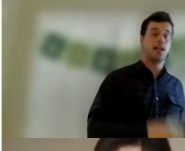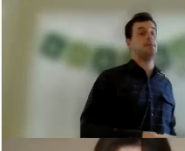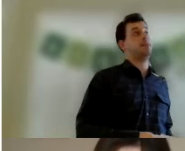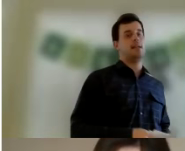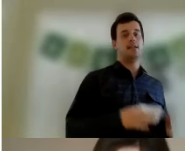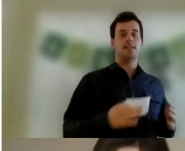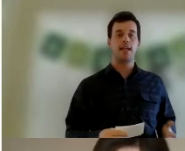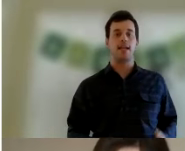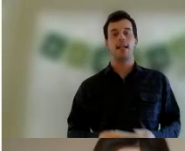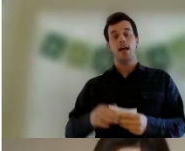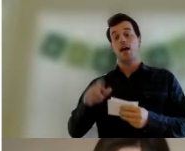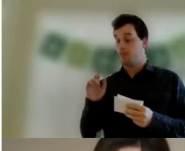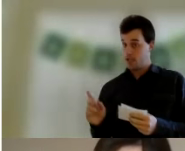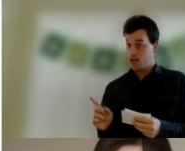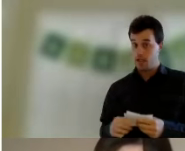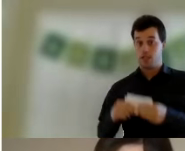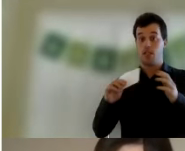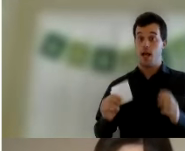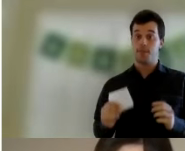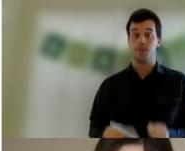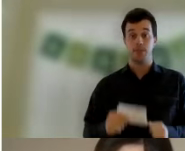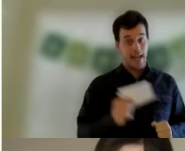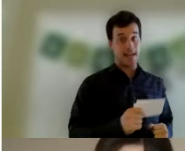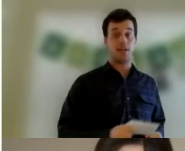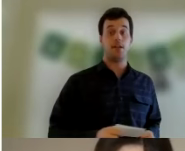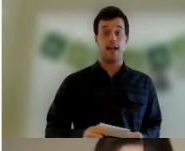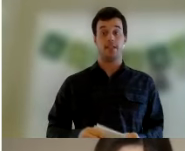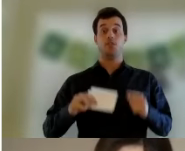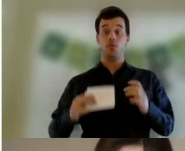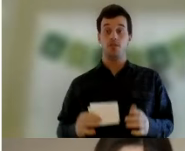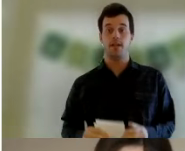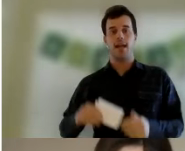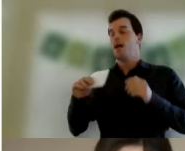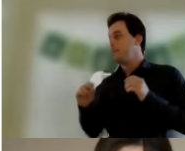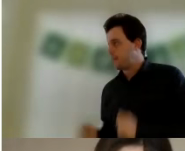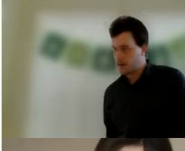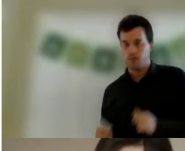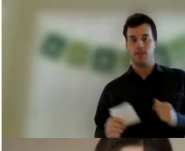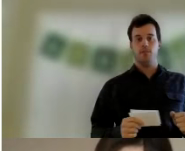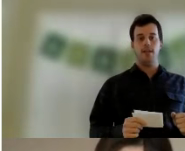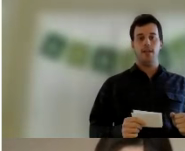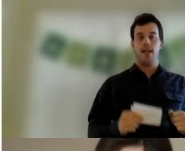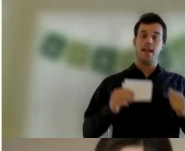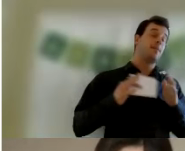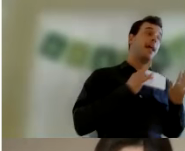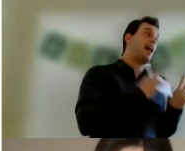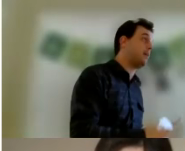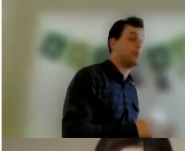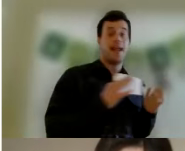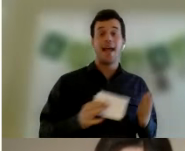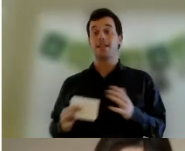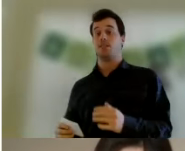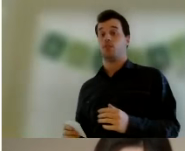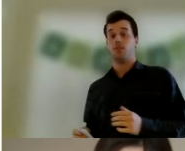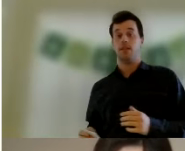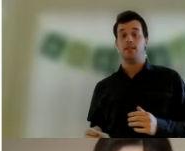and economically. Second, I will acknowledge the obstacles gaining internet access through funding by the federal government and explain how people